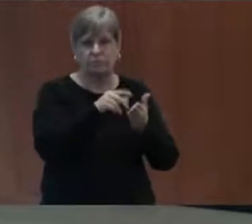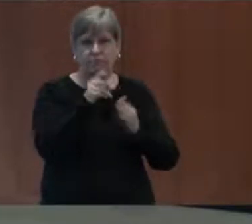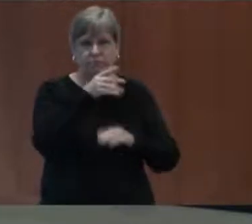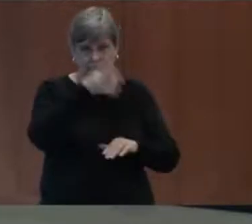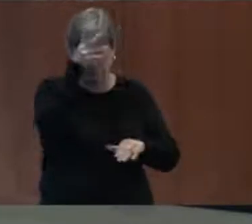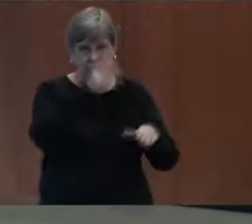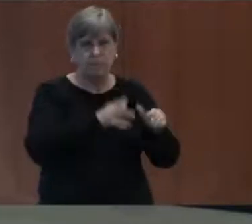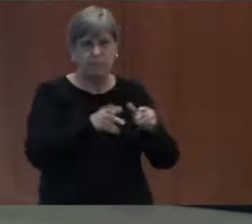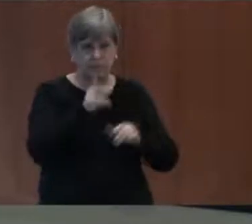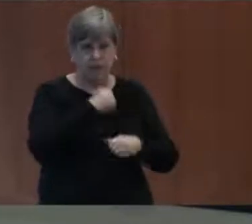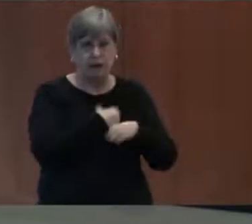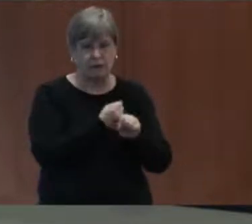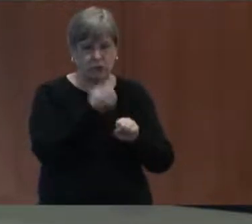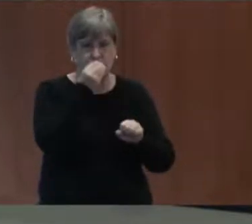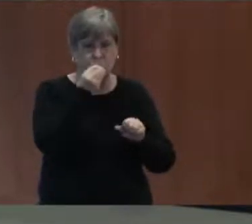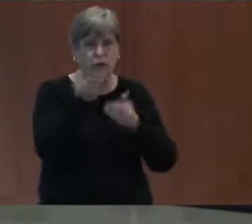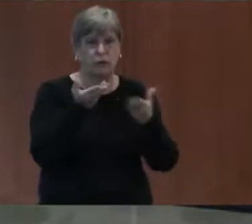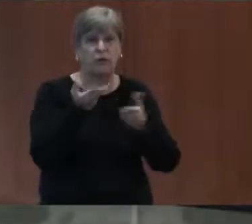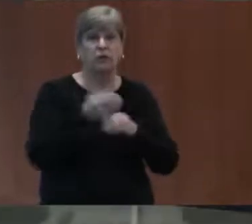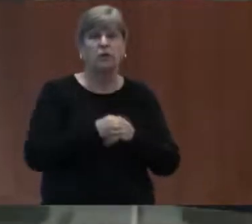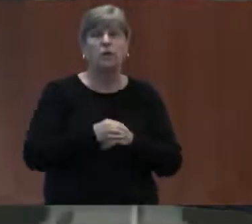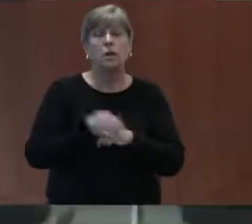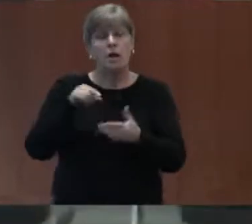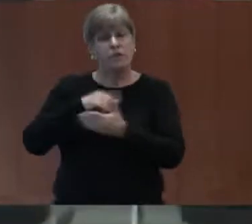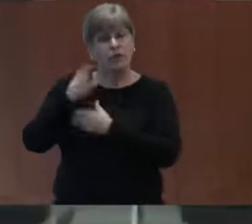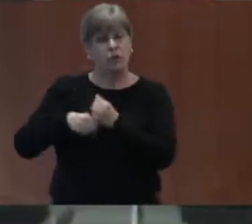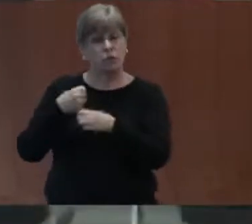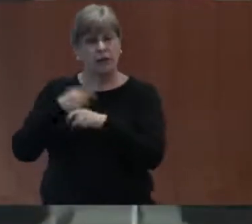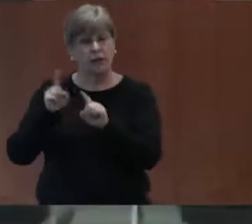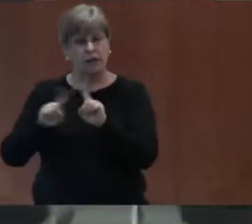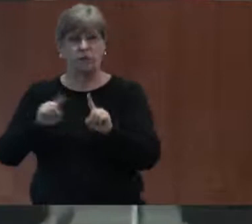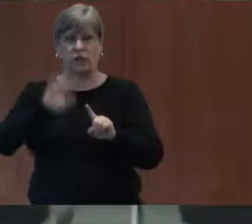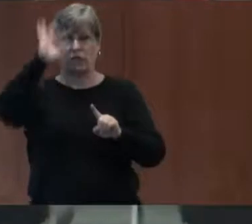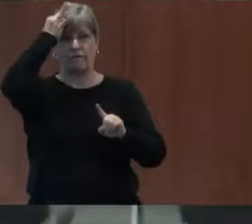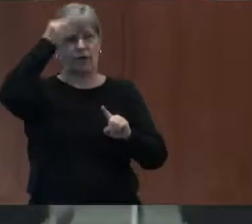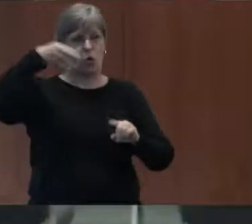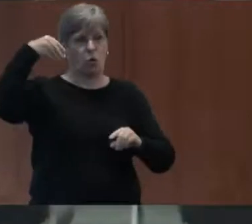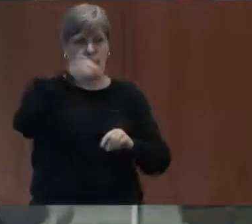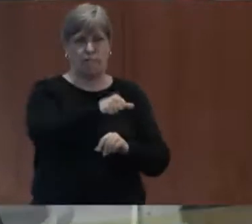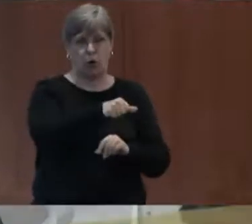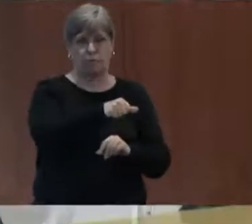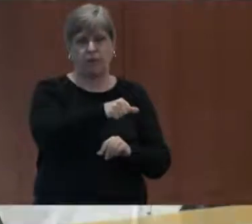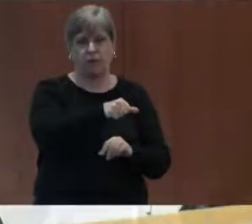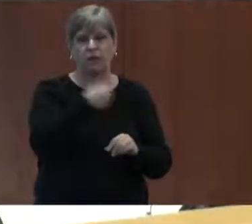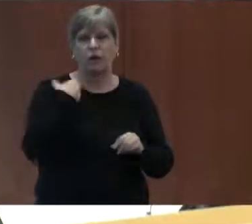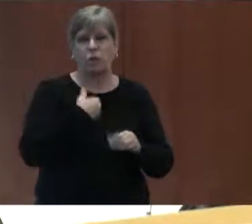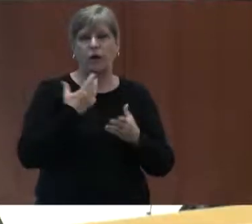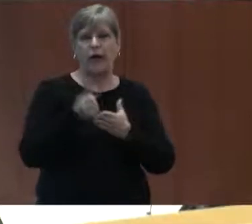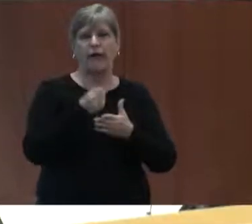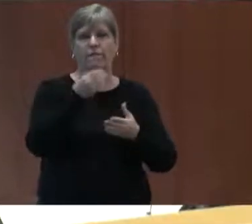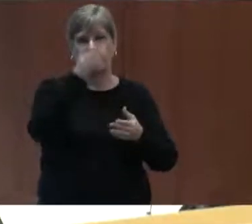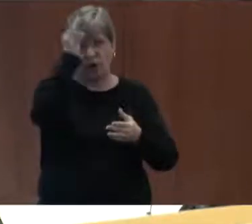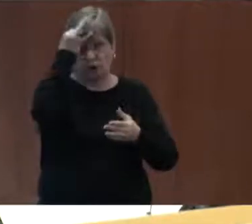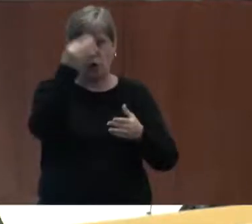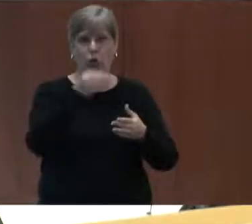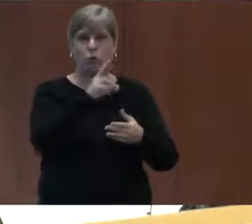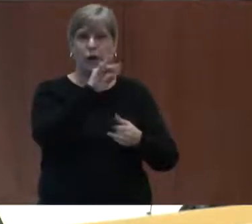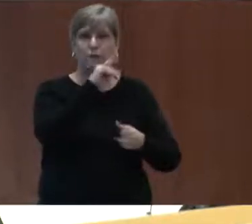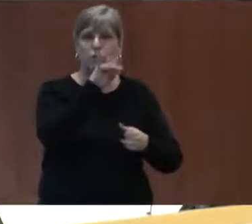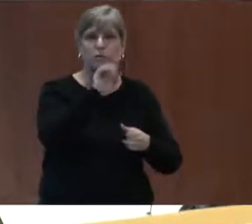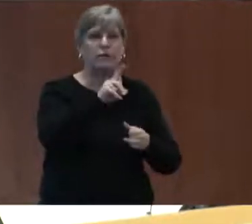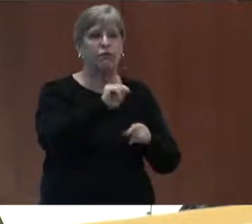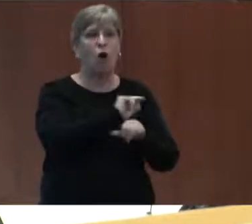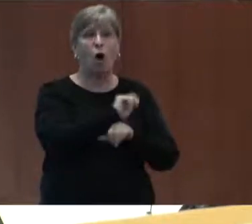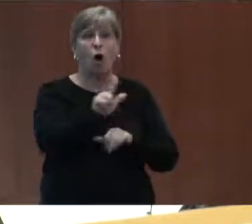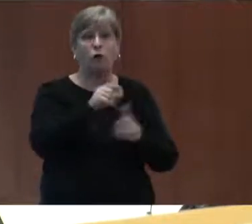students. And really, what's made the difference this year is the federal reimbursement. We're getting the advantage of the federal reimbursement for all students to participate